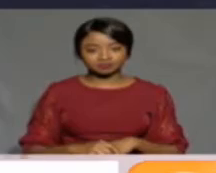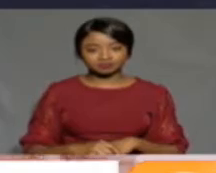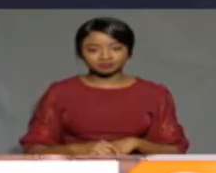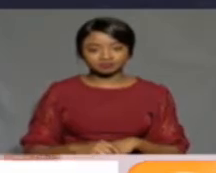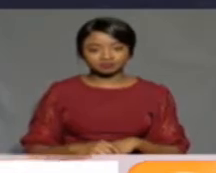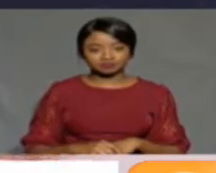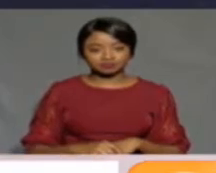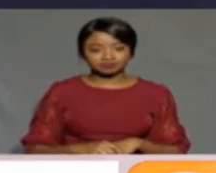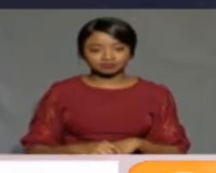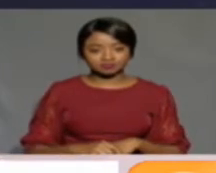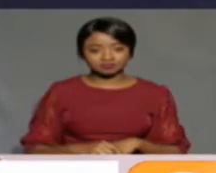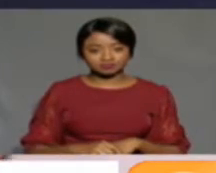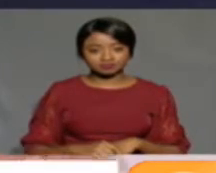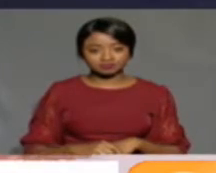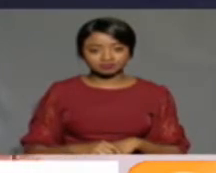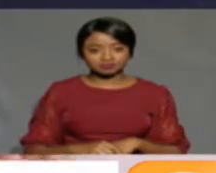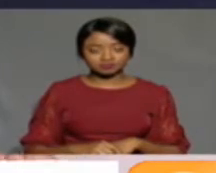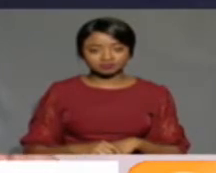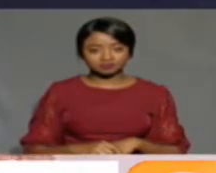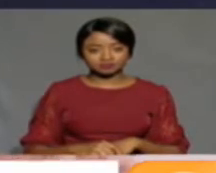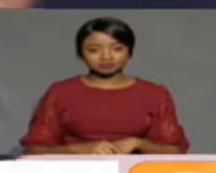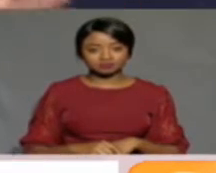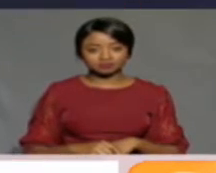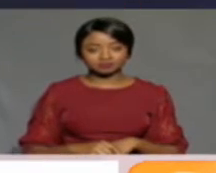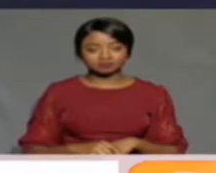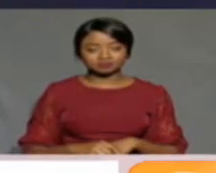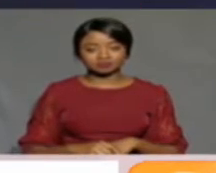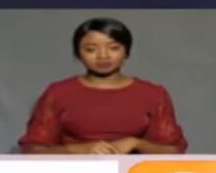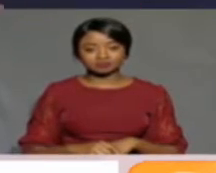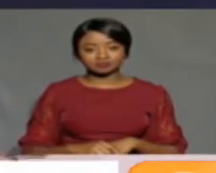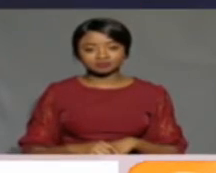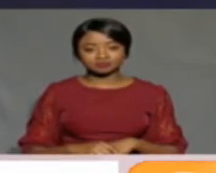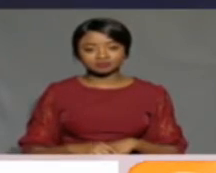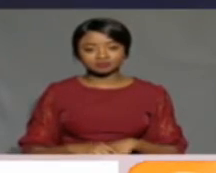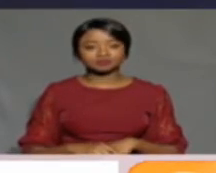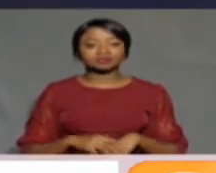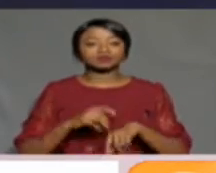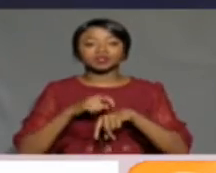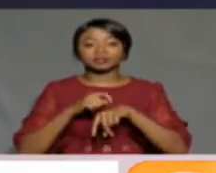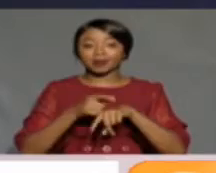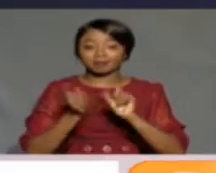survey, and at the end of the survey, then eventually there would be